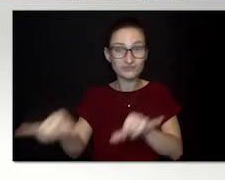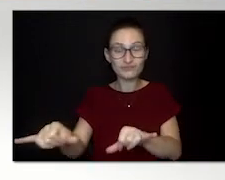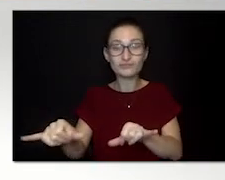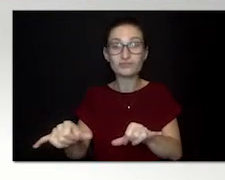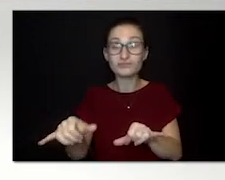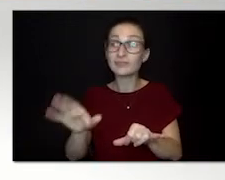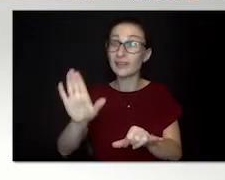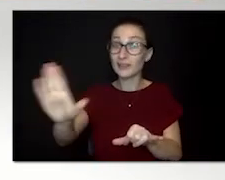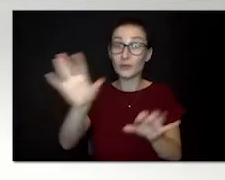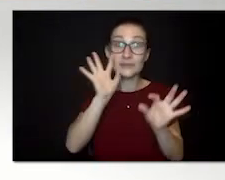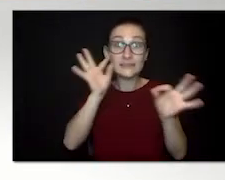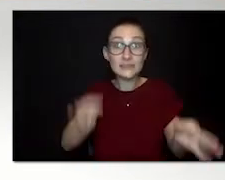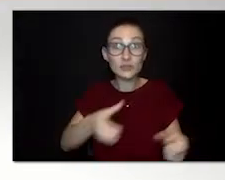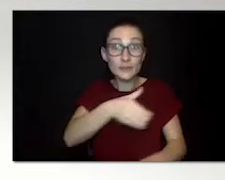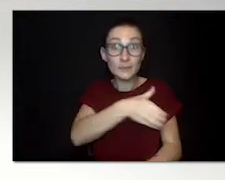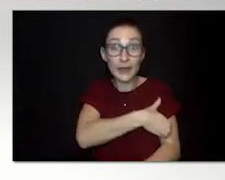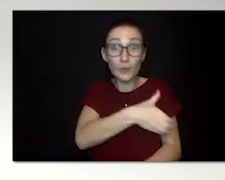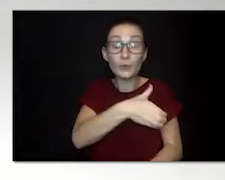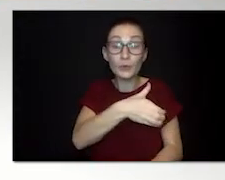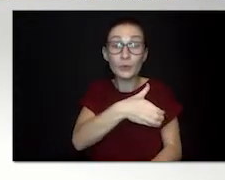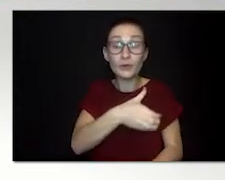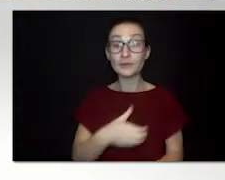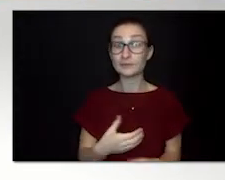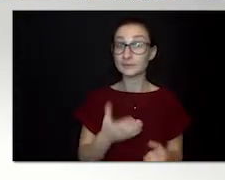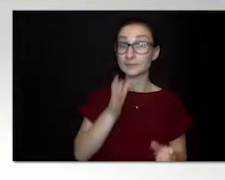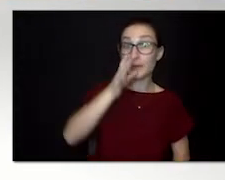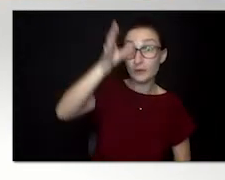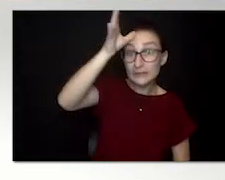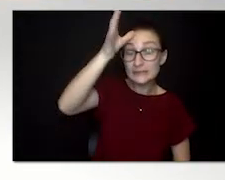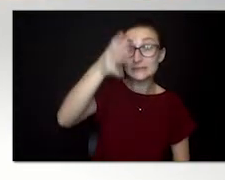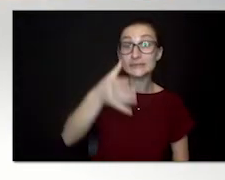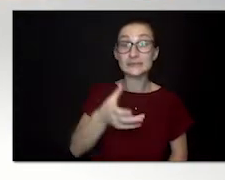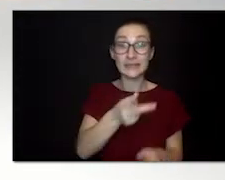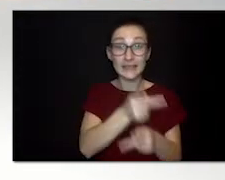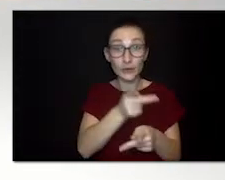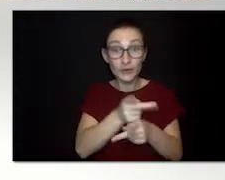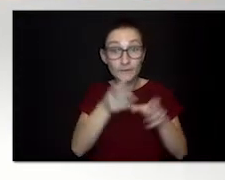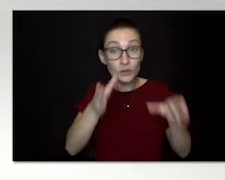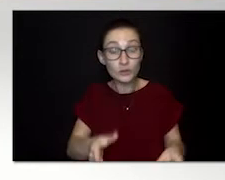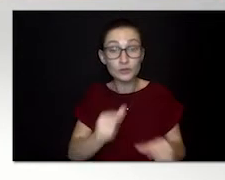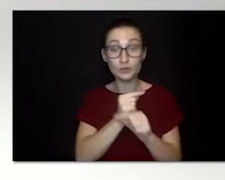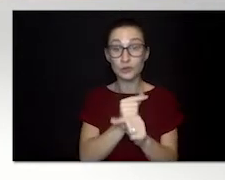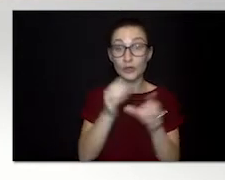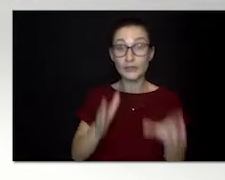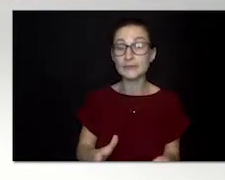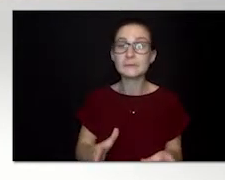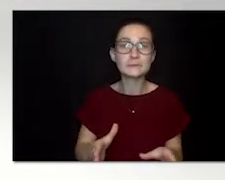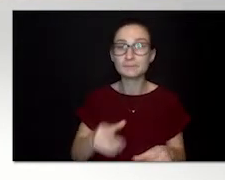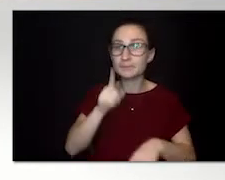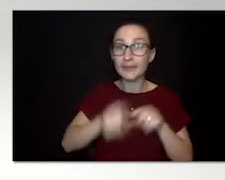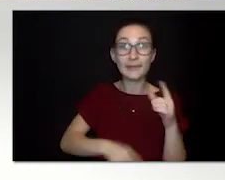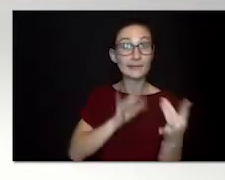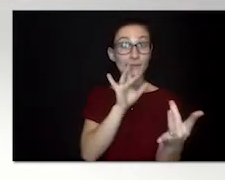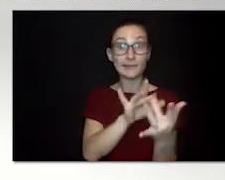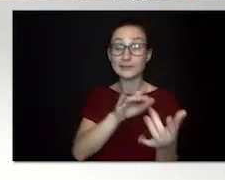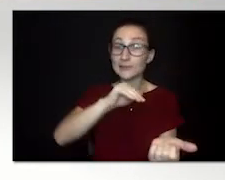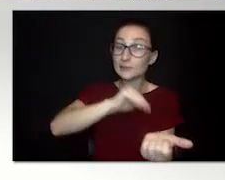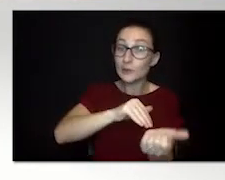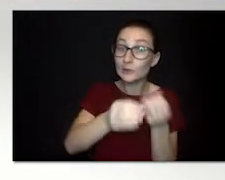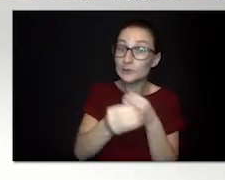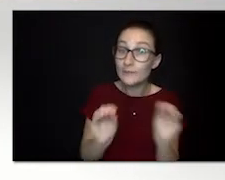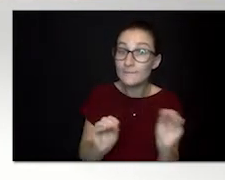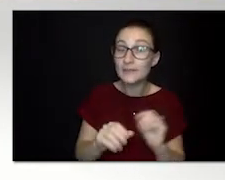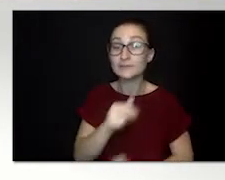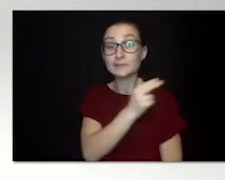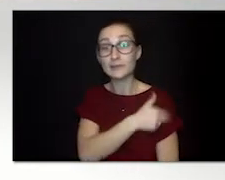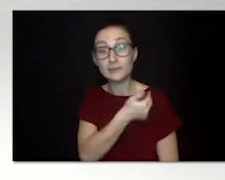of their decision-making powers, and parents and caregivers no longer are able to contact doctors on their behalf. The doctors and hospitals are not